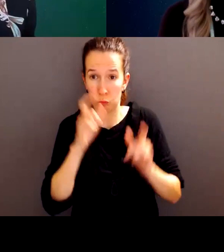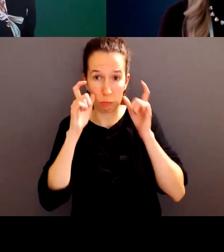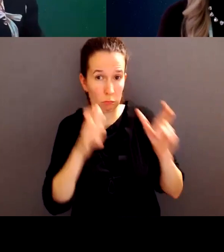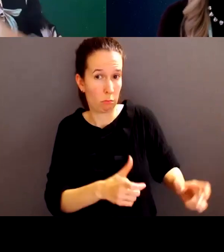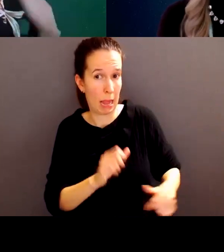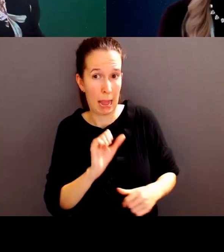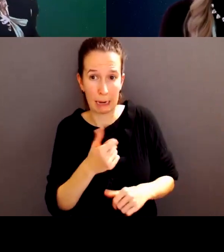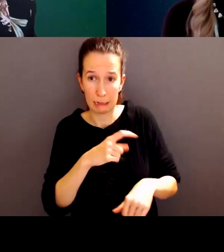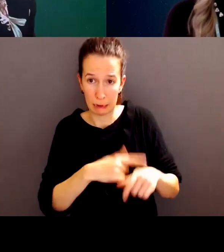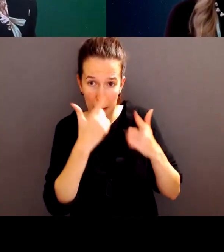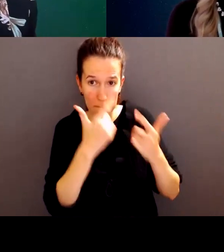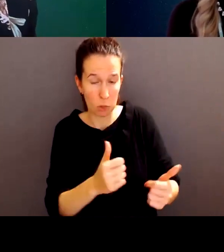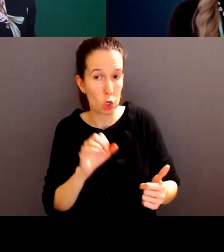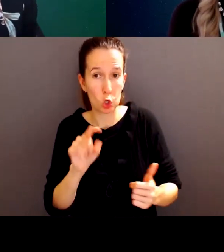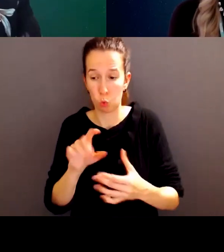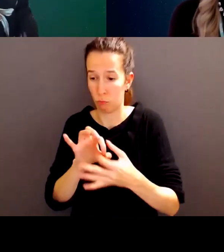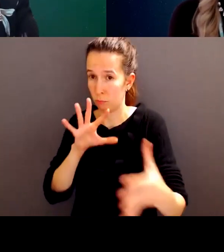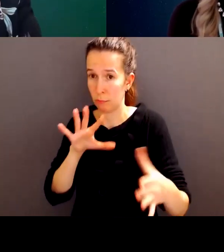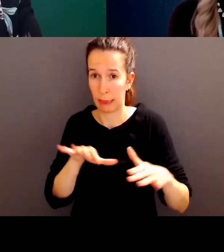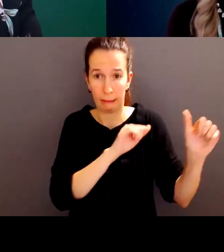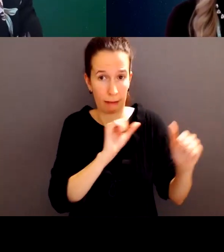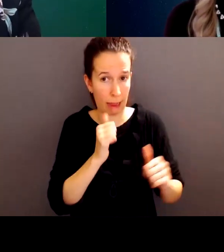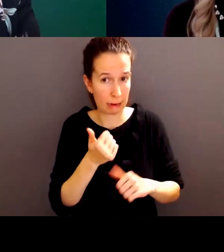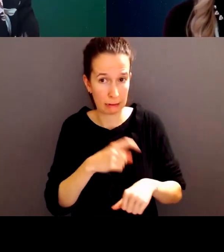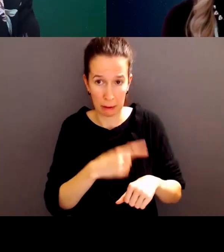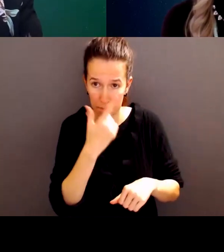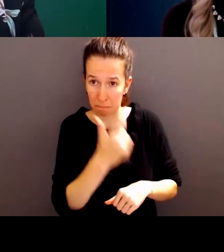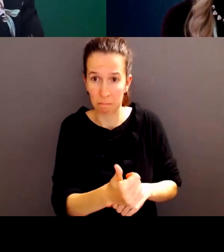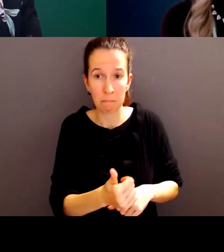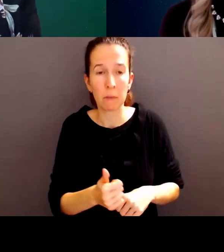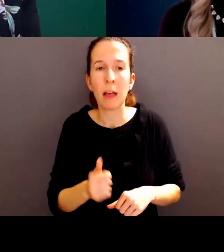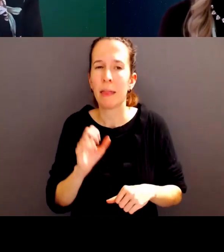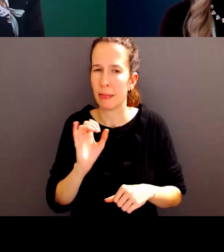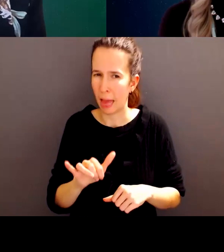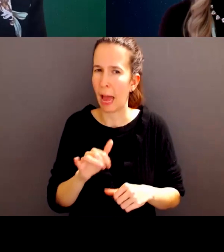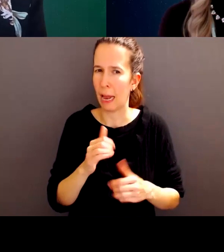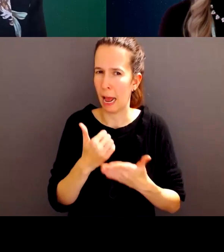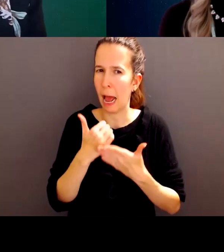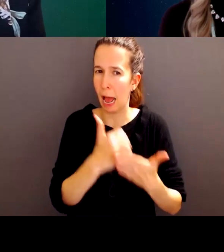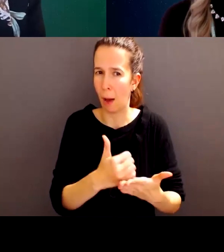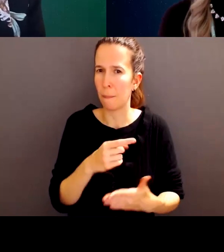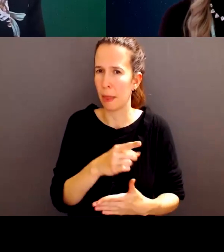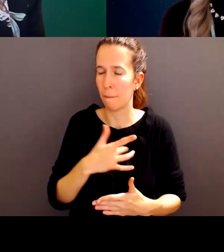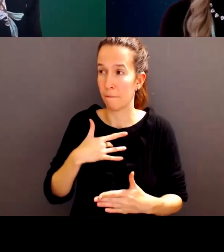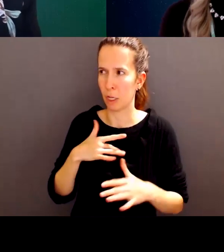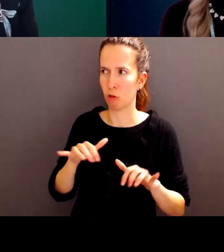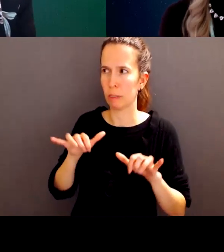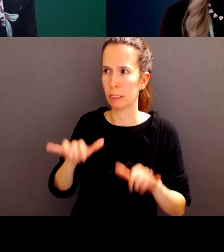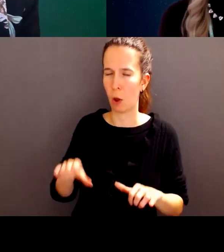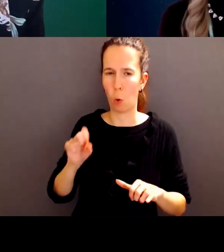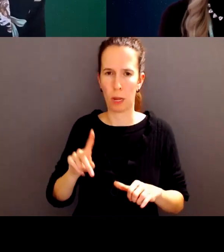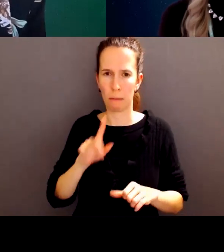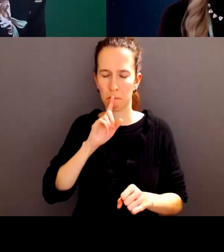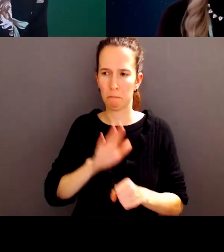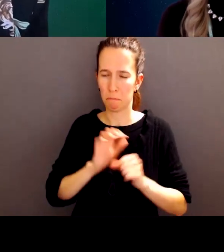anytime you want, you can discontinue and leave anytime you want. And that really went a long way to actually helping them stay and feel more committed